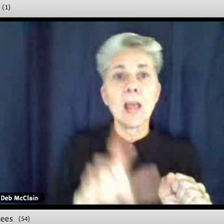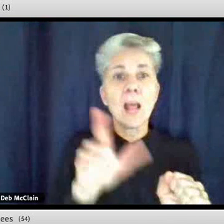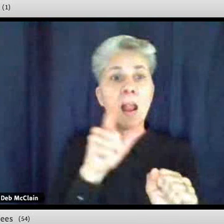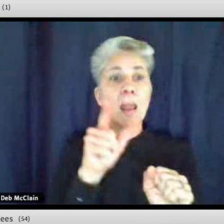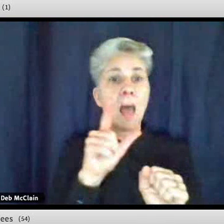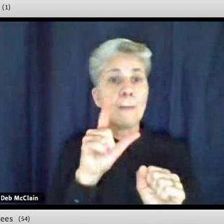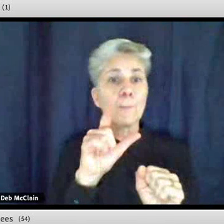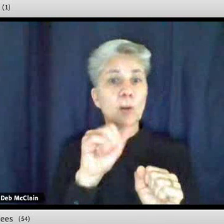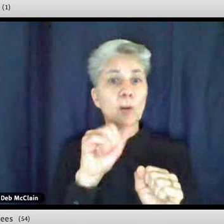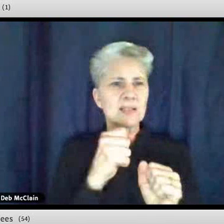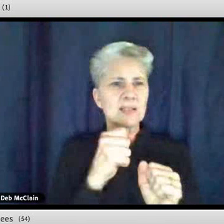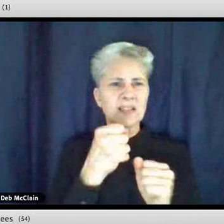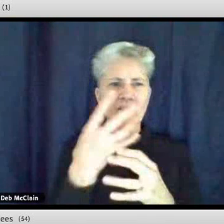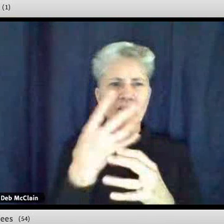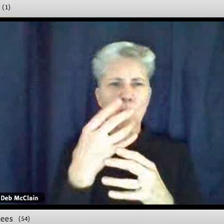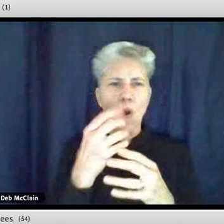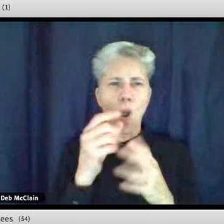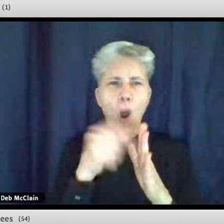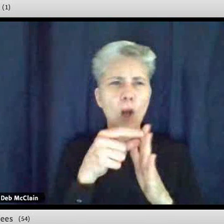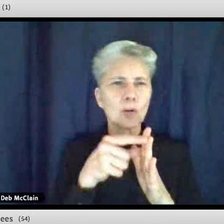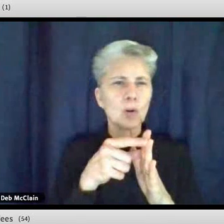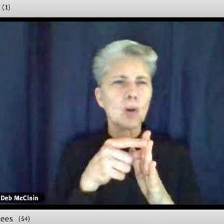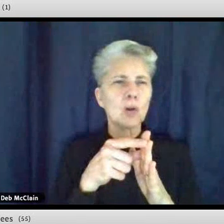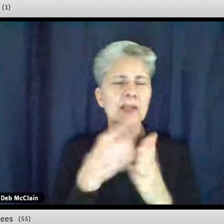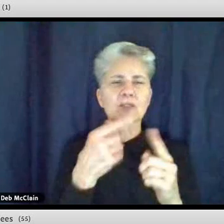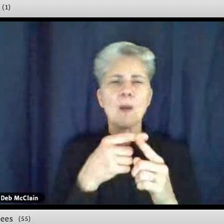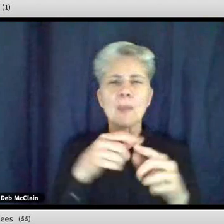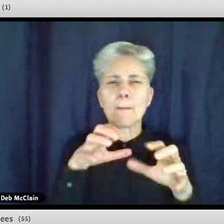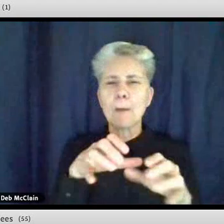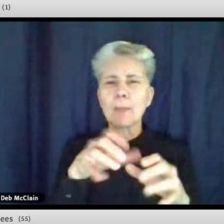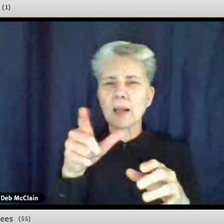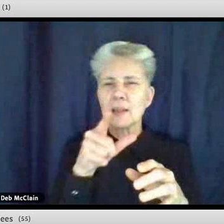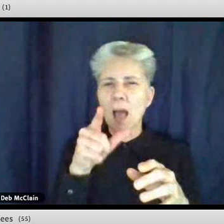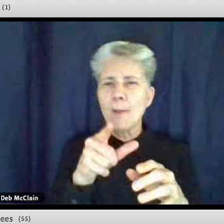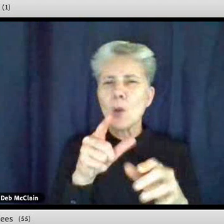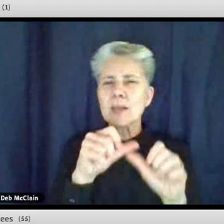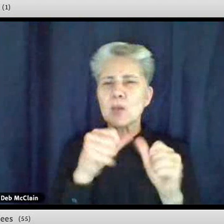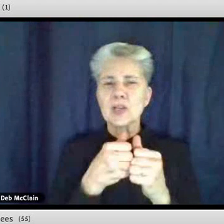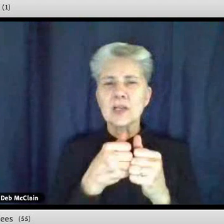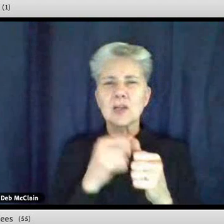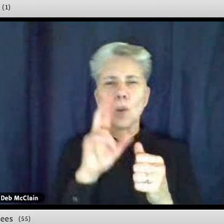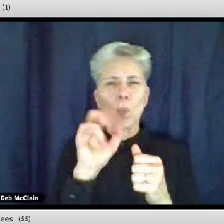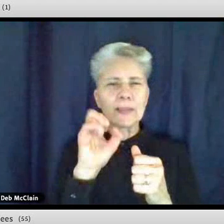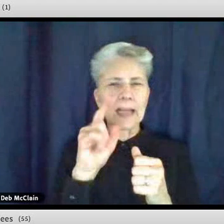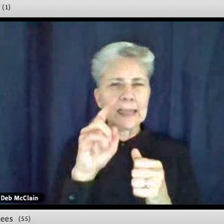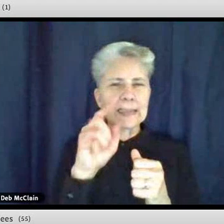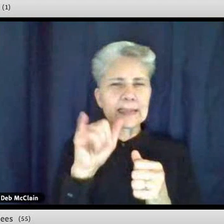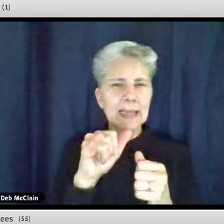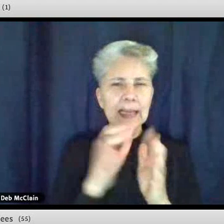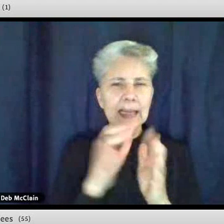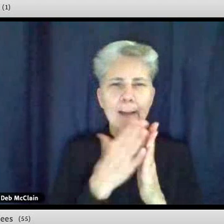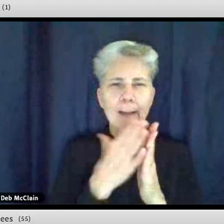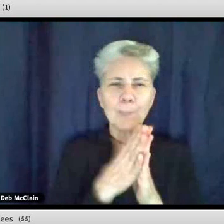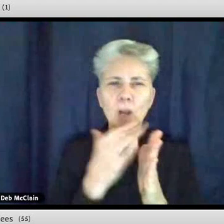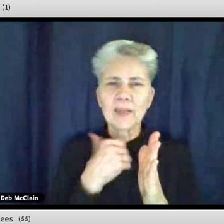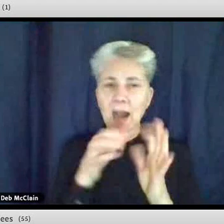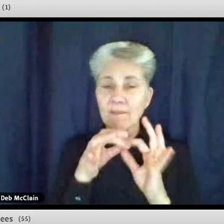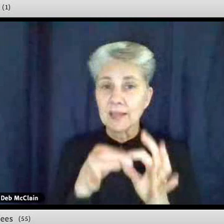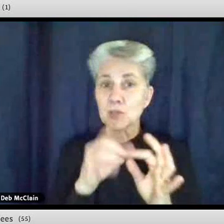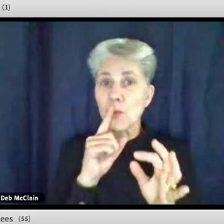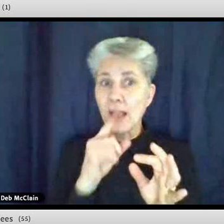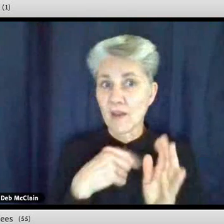can prepare. Library Journal's got a ton of articles. There's some things from the Public Library Association. There's